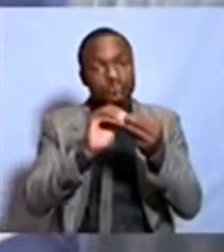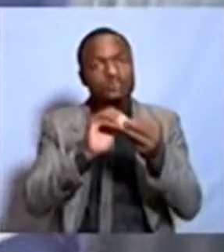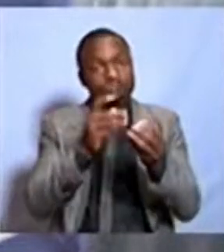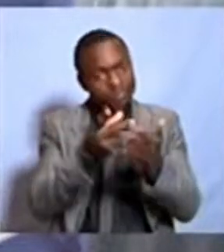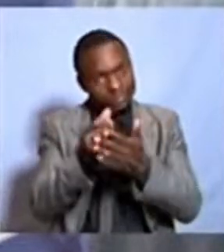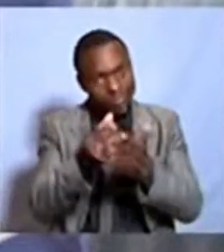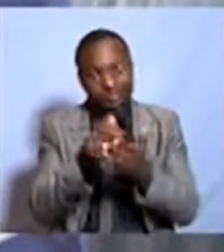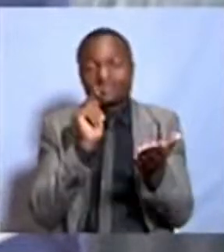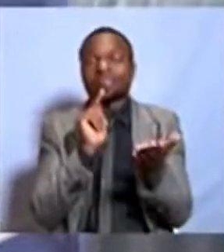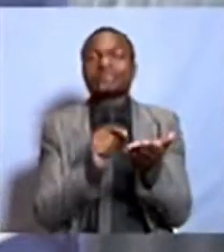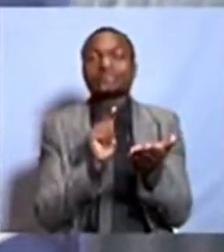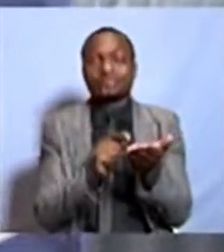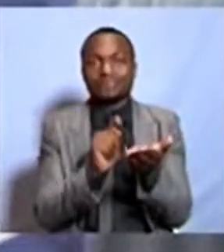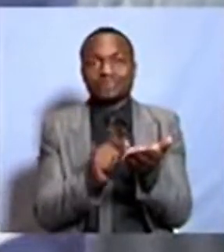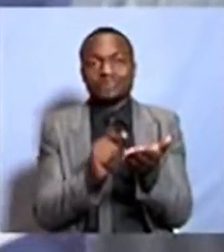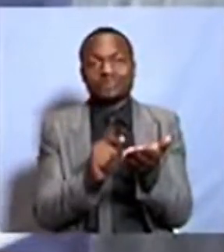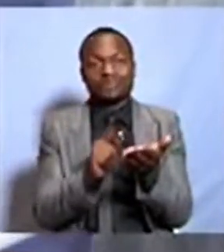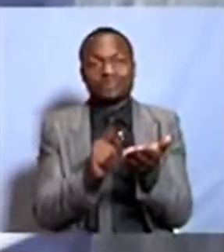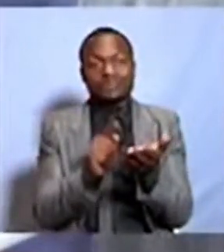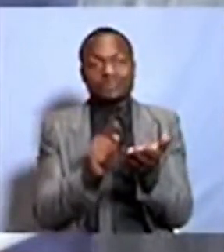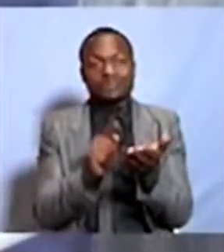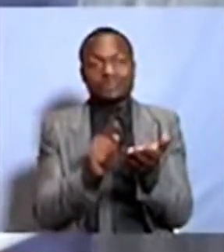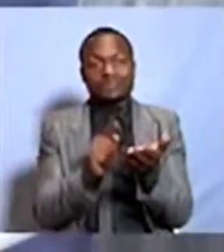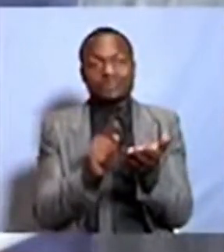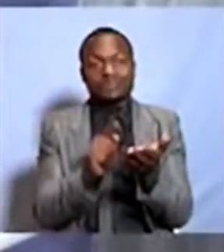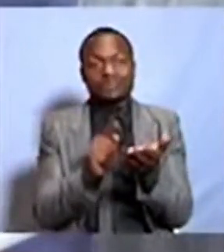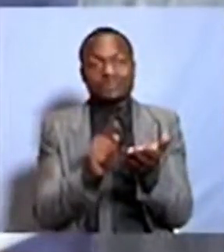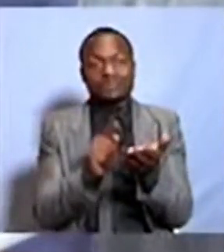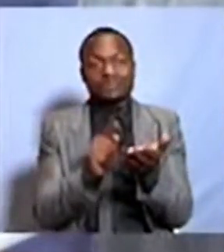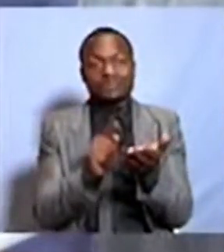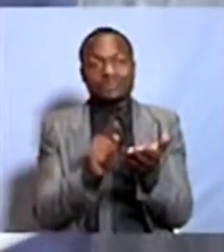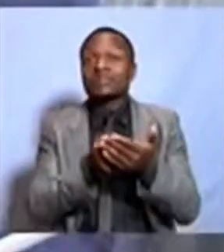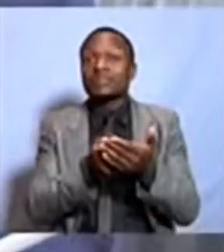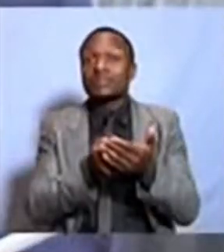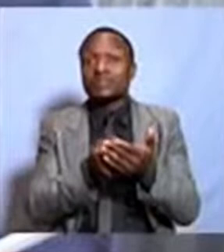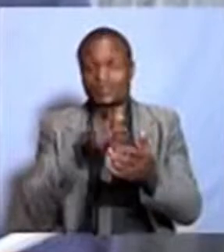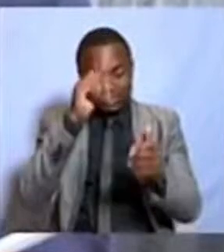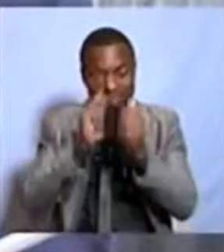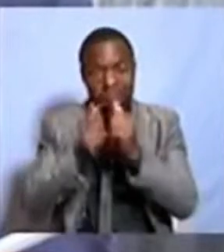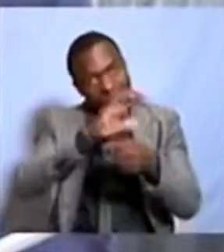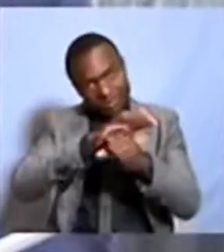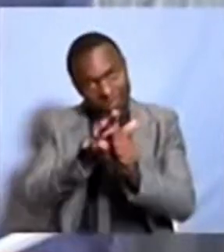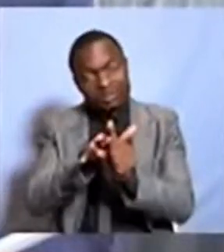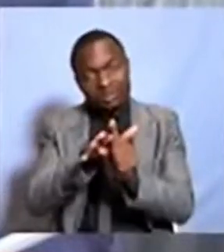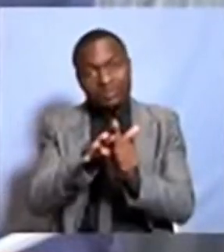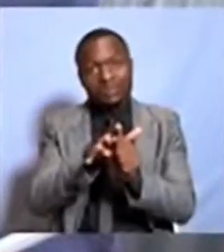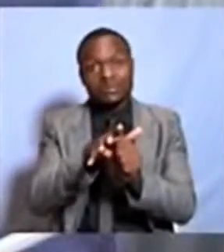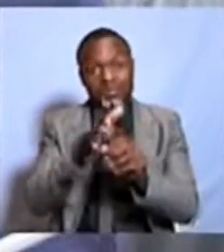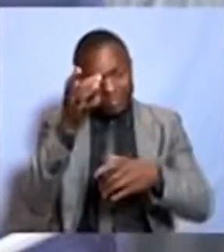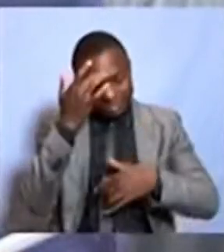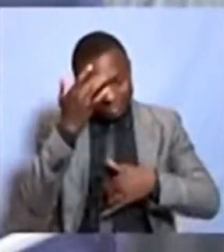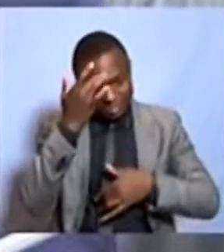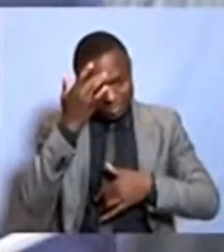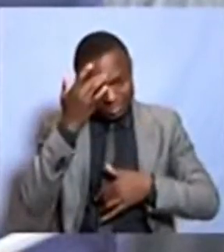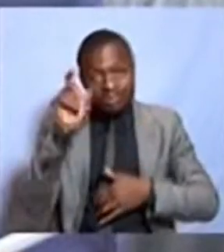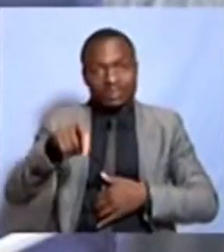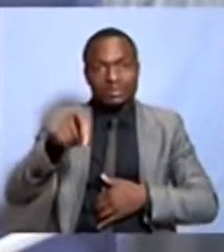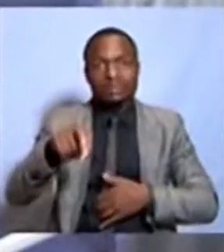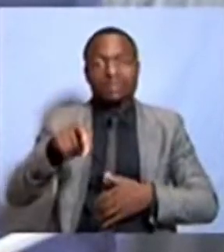So this, we are assuming it could have been attributed to COVID-19, which has dropped, and the need for COVID